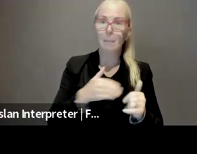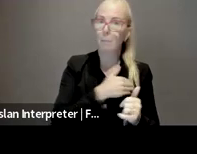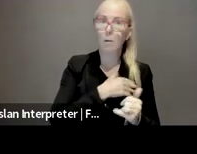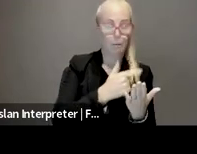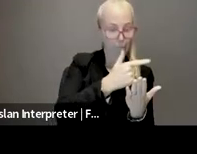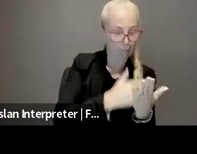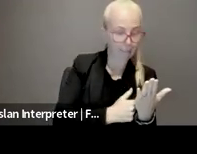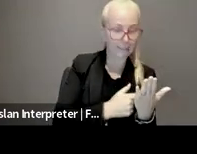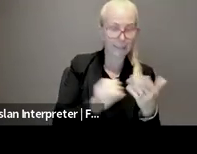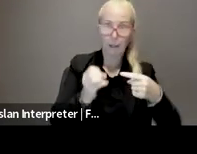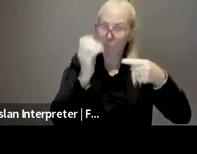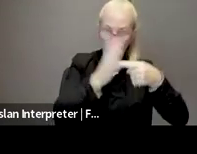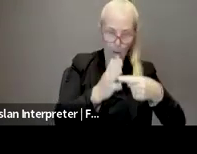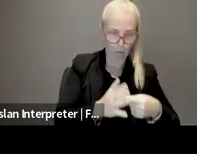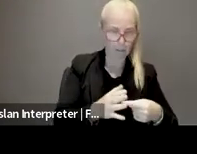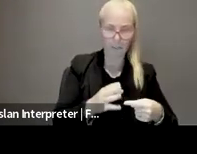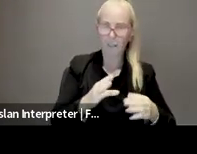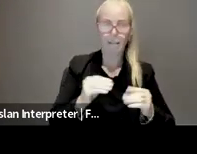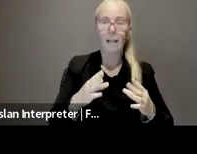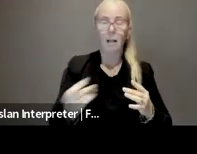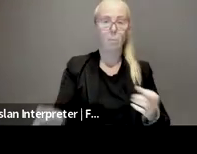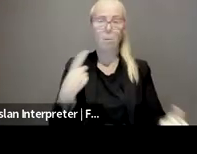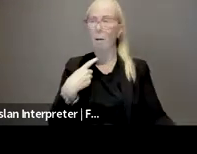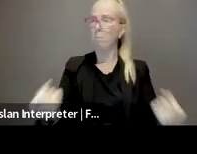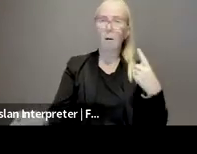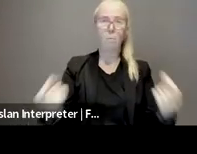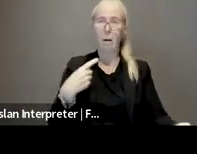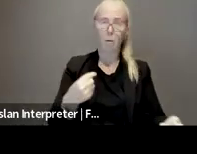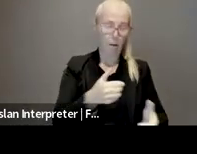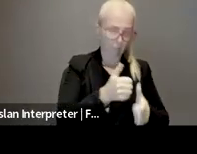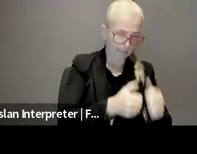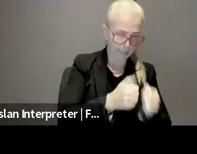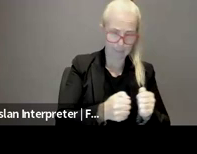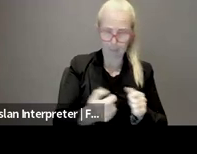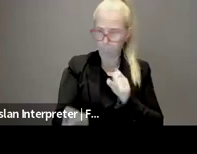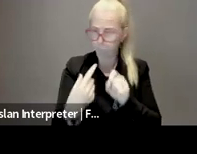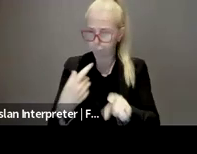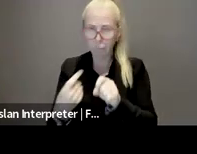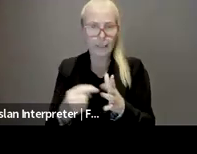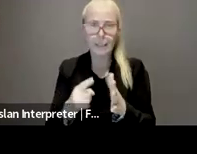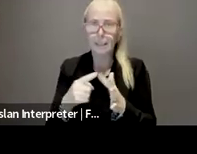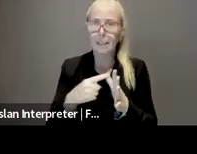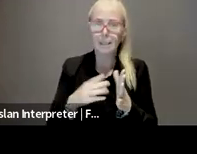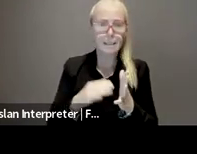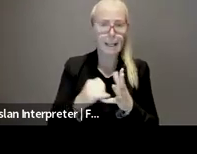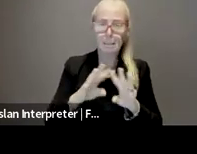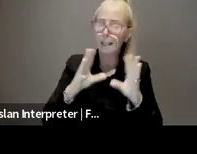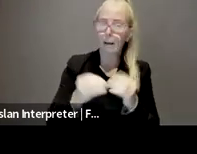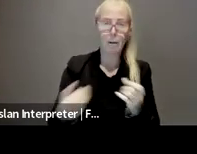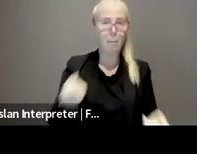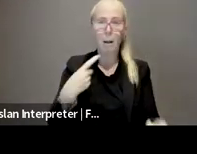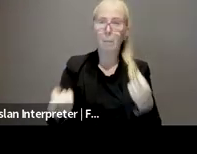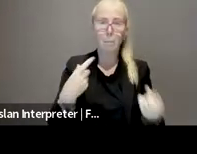Slack messages, emails, calendar invites, all those notifications that eat up your focus. While this is a frustrating experience for many